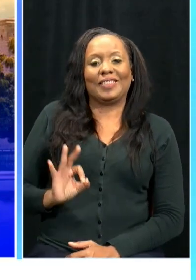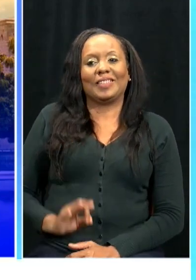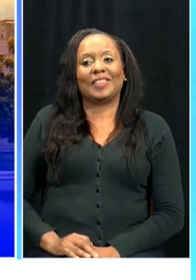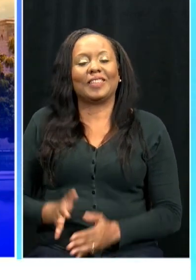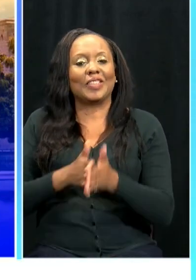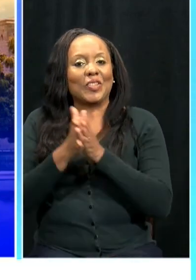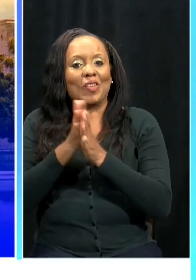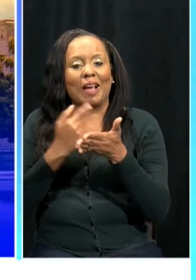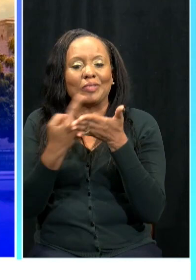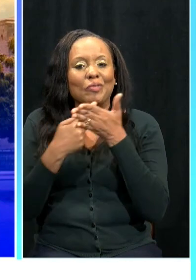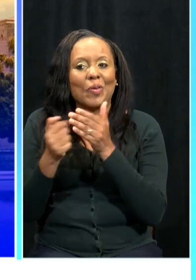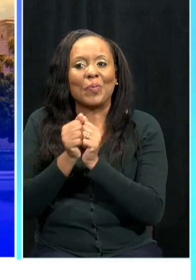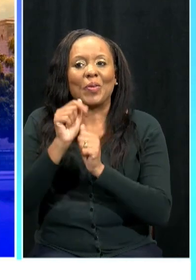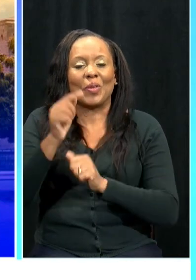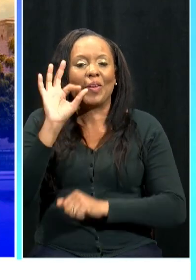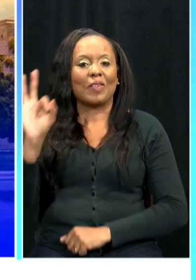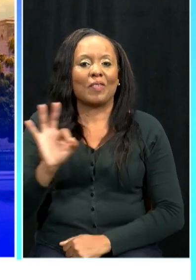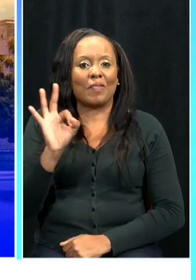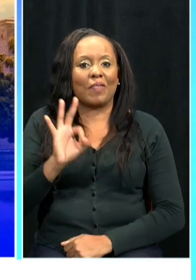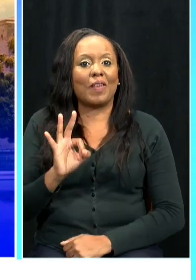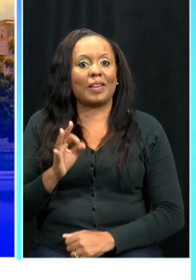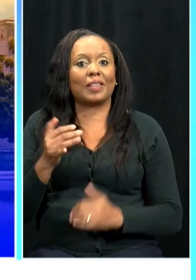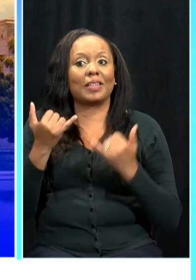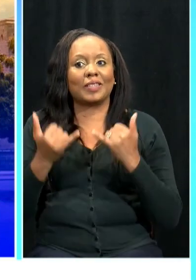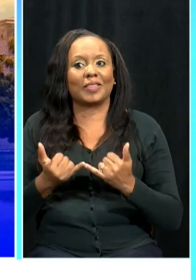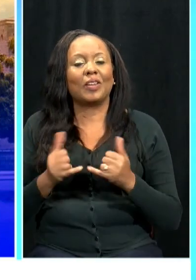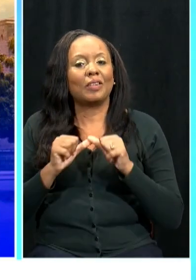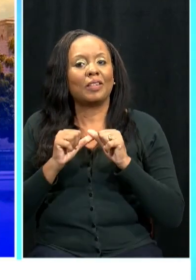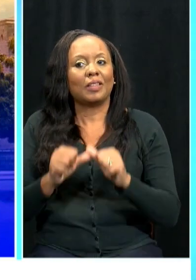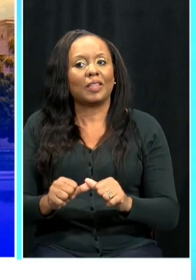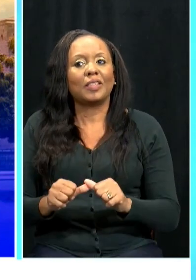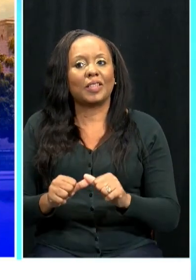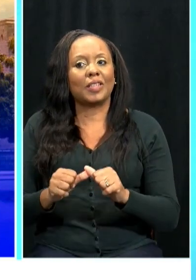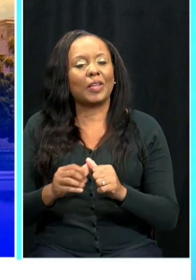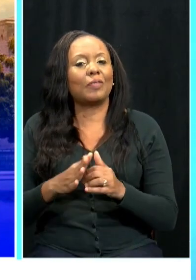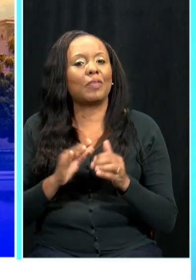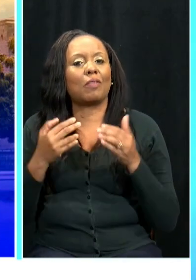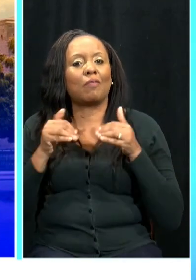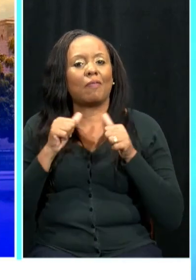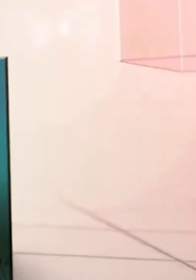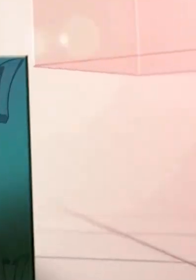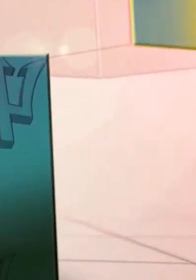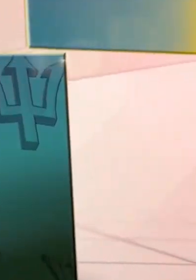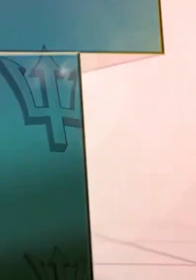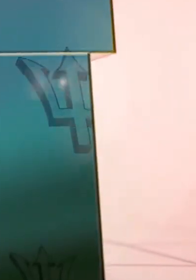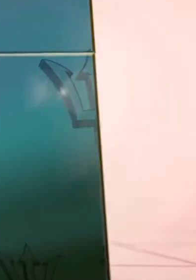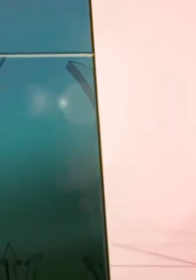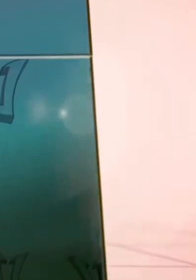forward to chatting with you on Friday. Until then, continue to be on the X Trail. Bye-bye.